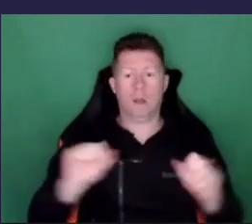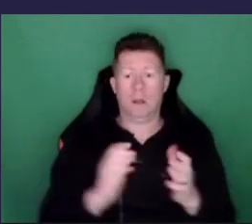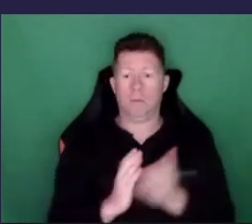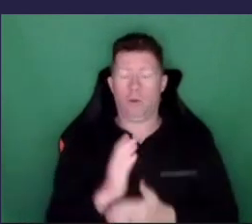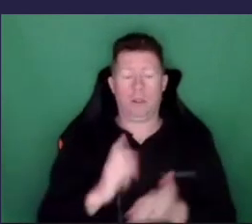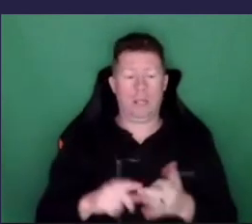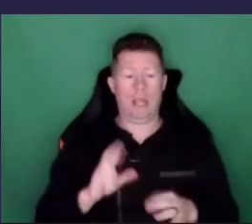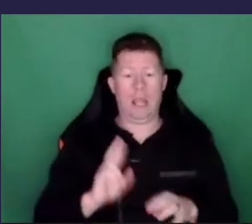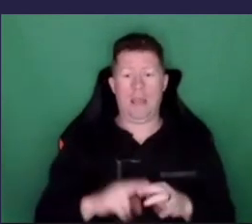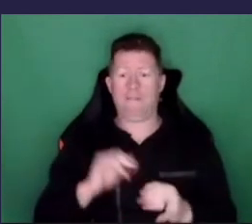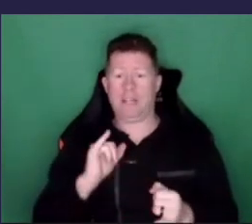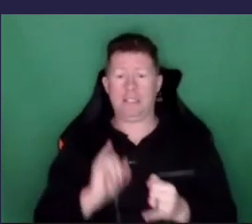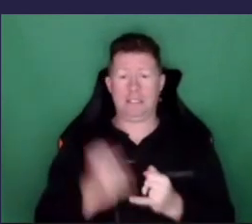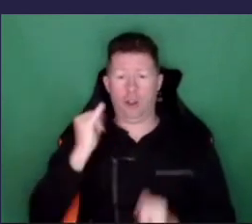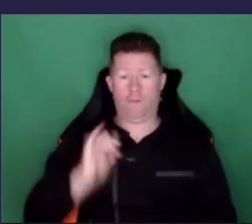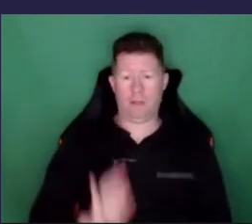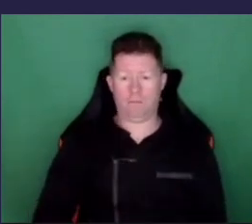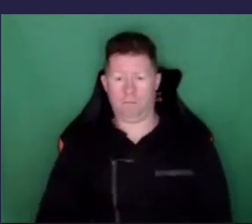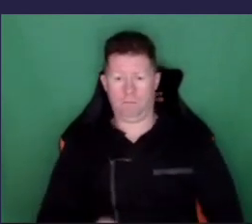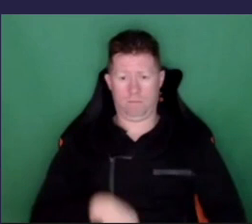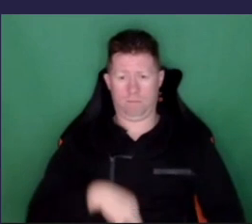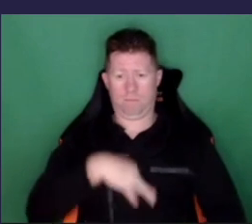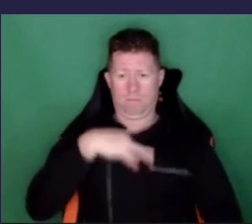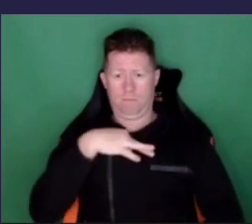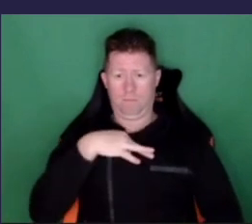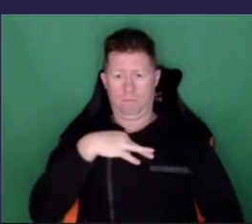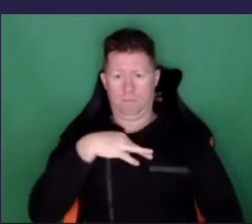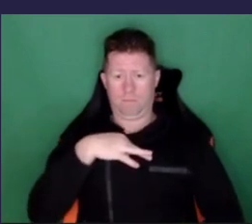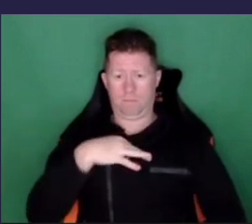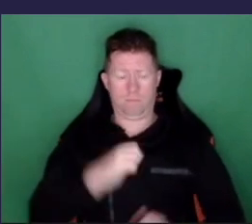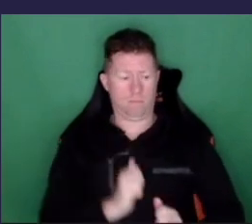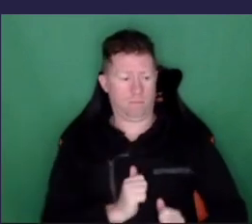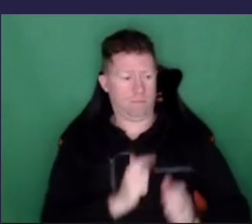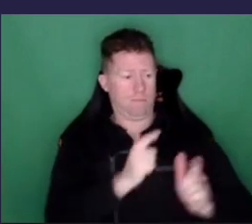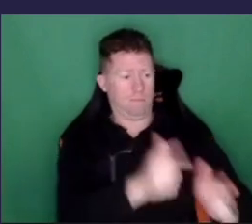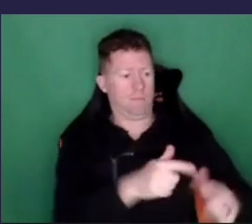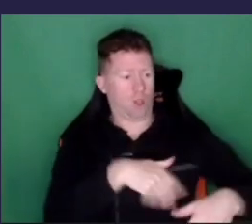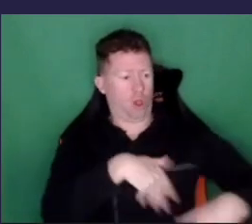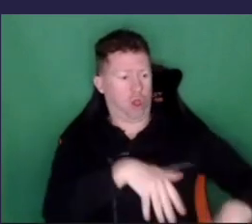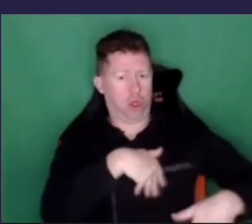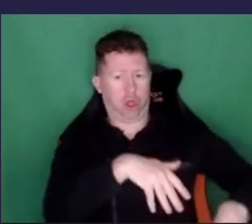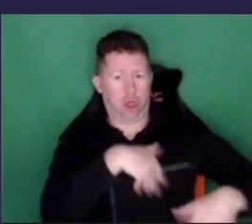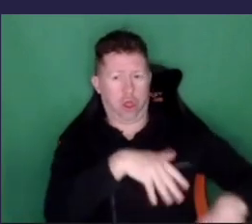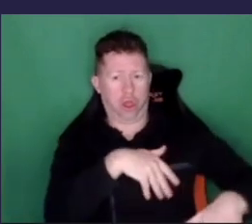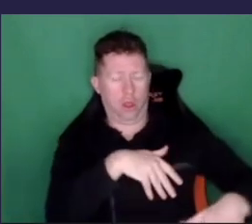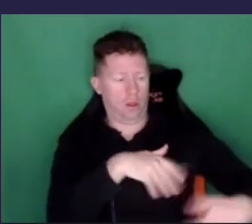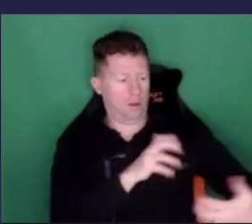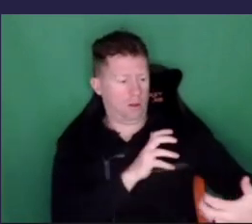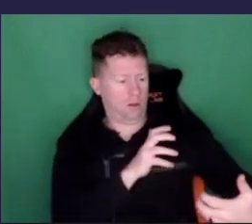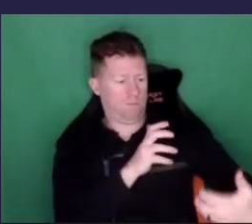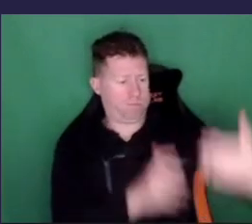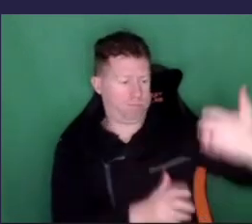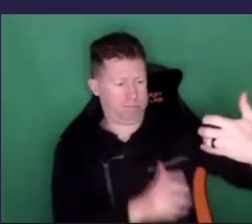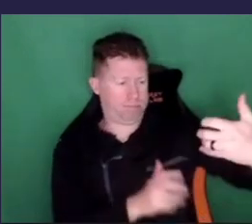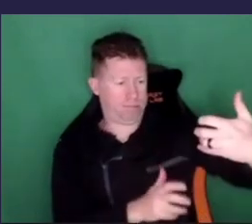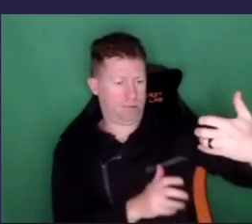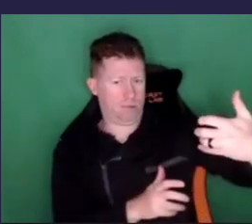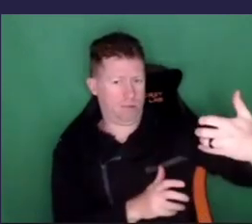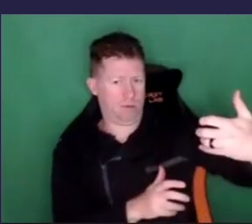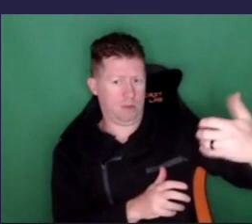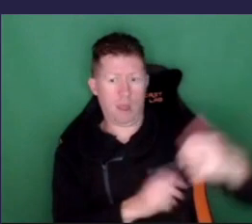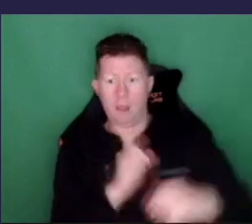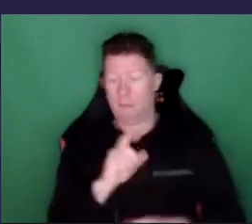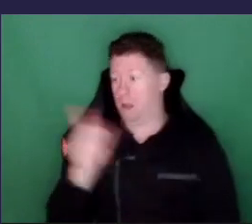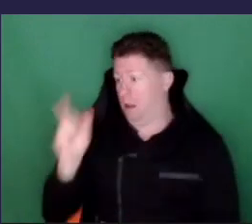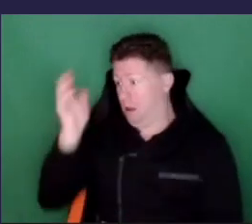silver lycra bodysuit and go to the community center, you're not going to fit in. They're going to notice you. And